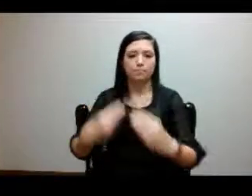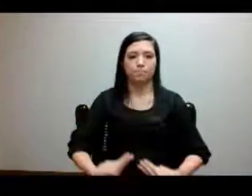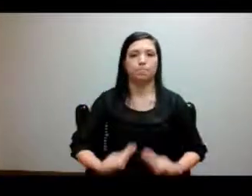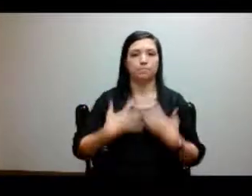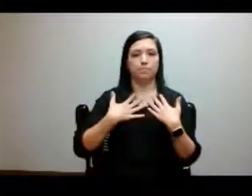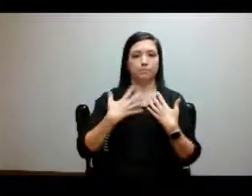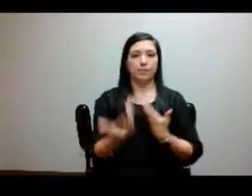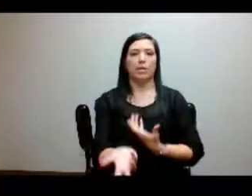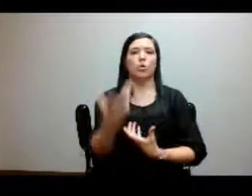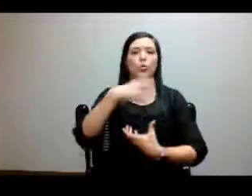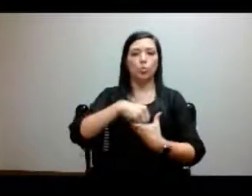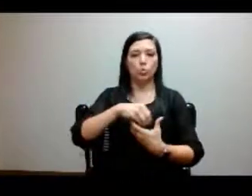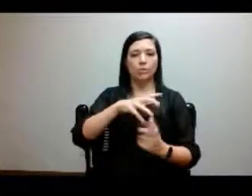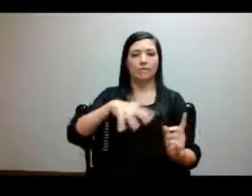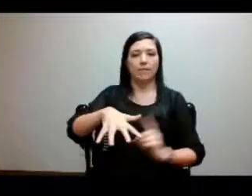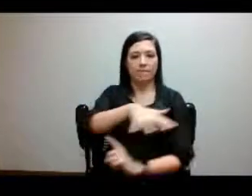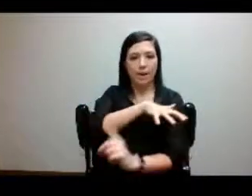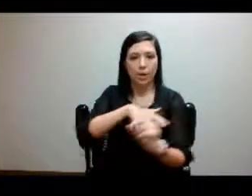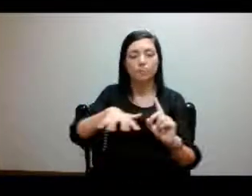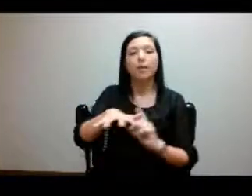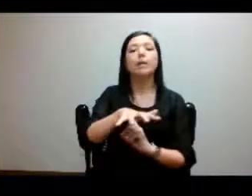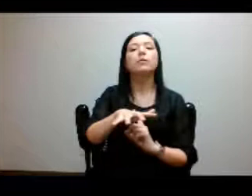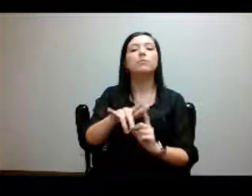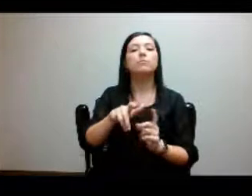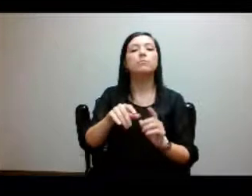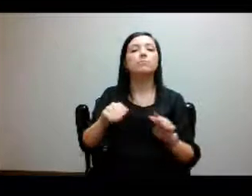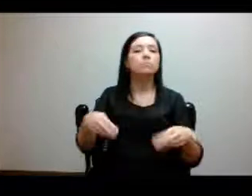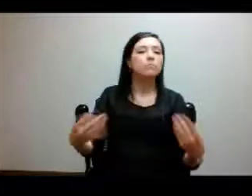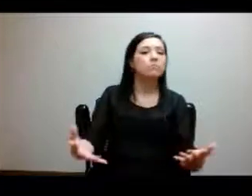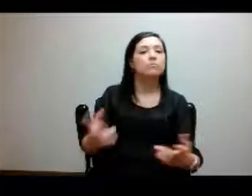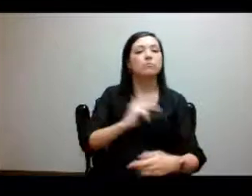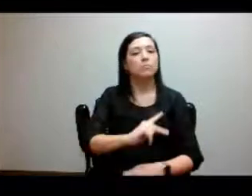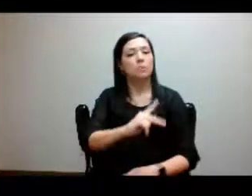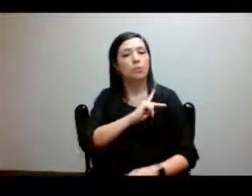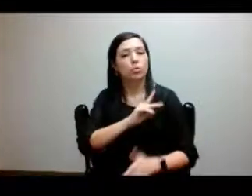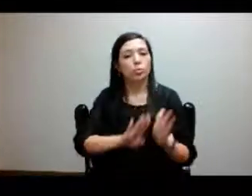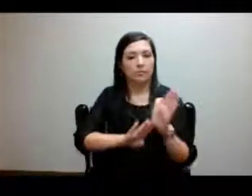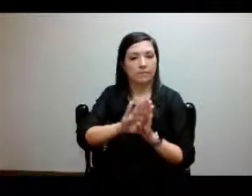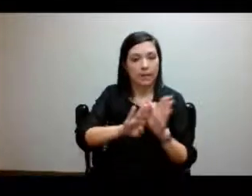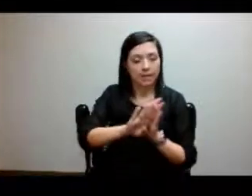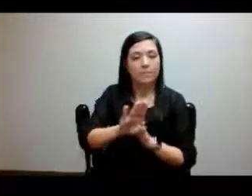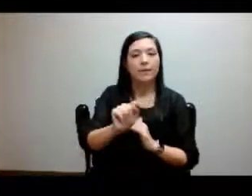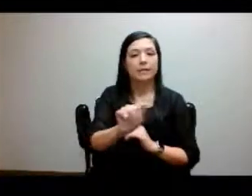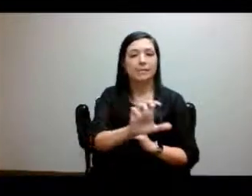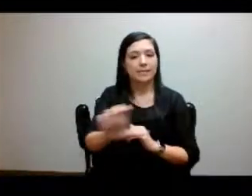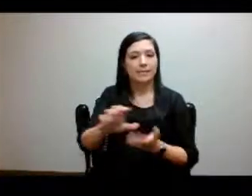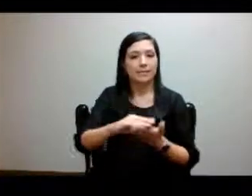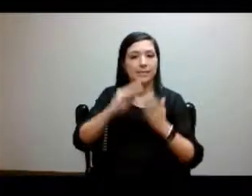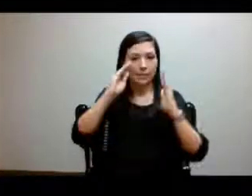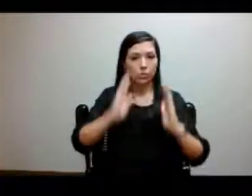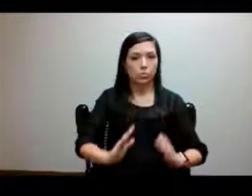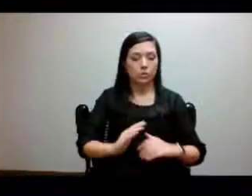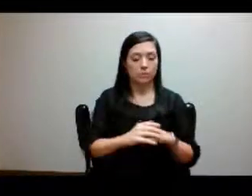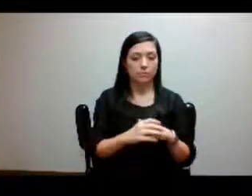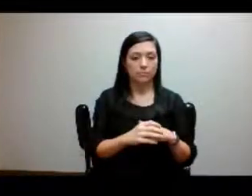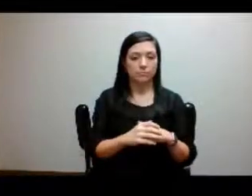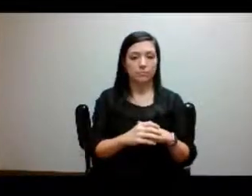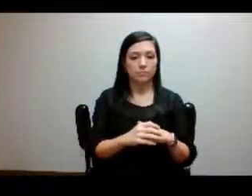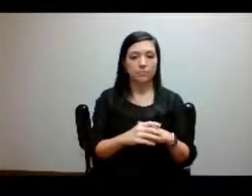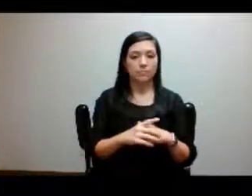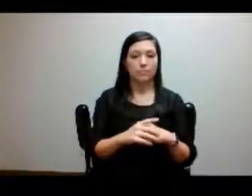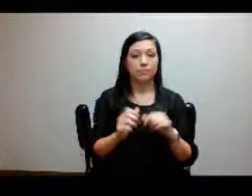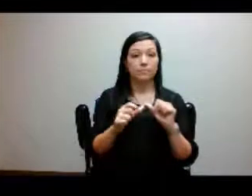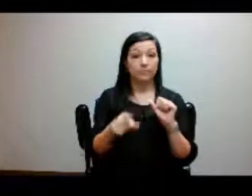inclusive environment and contributing to personal and professional development of TCC students.